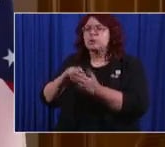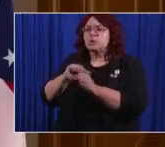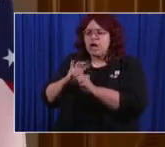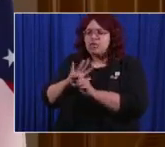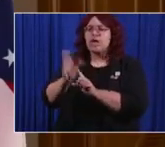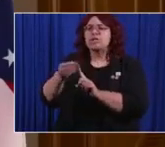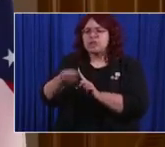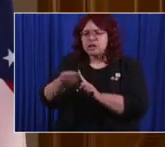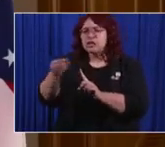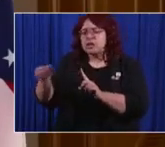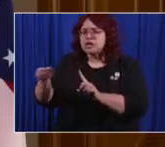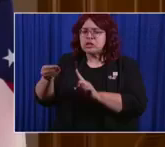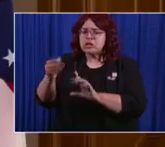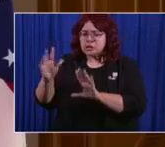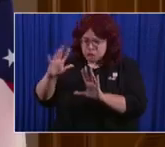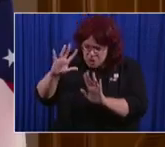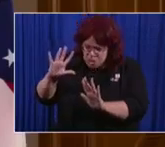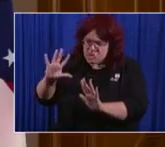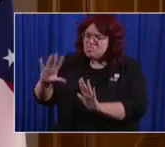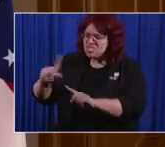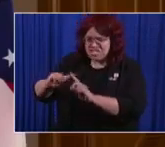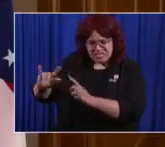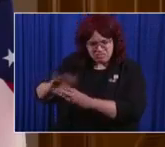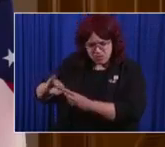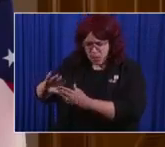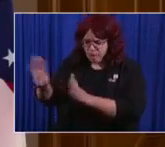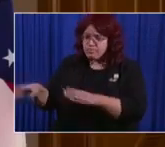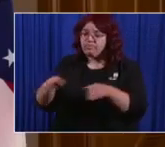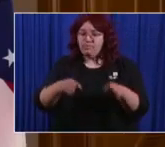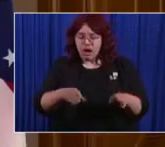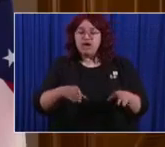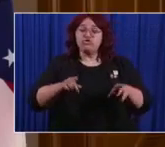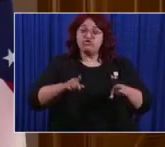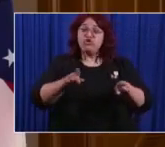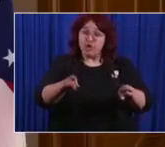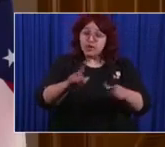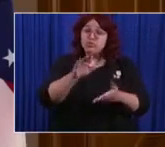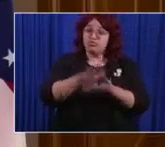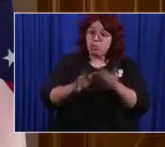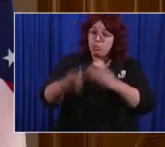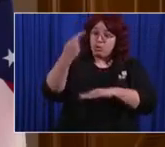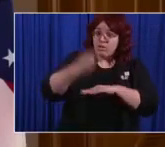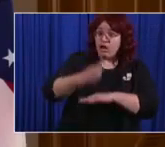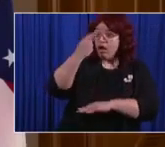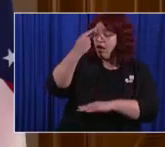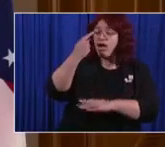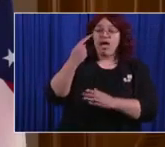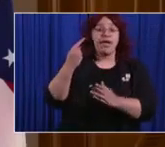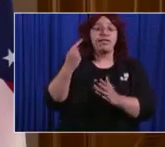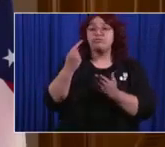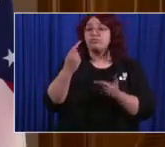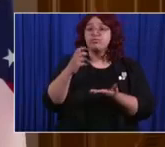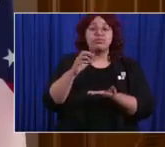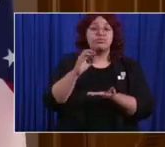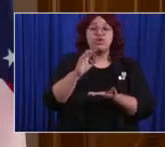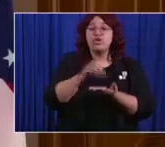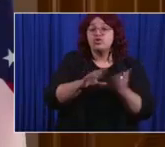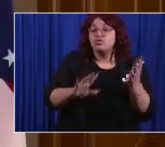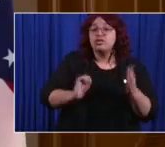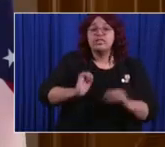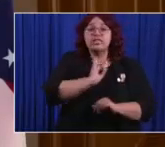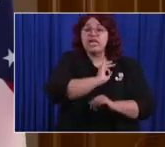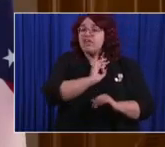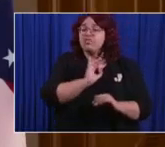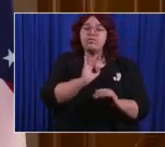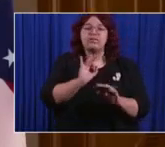but June 2nd is the day when you get up, the health orders are off. And so if a school